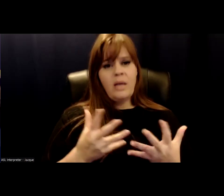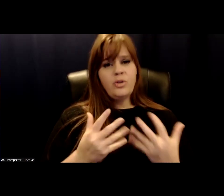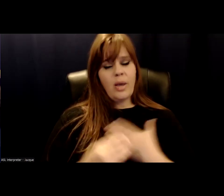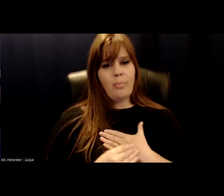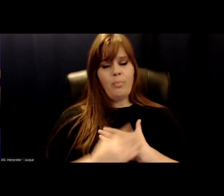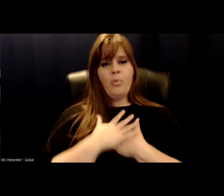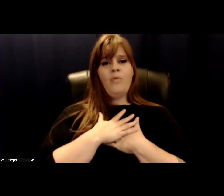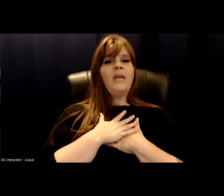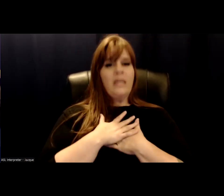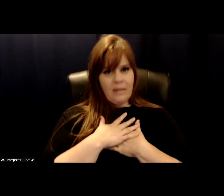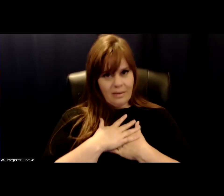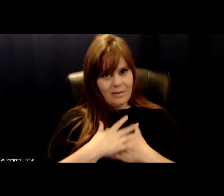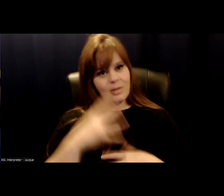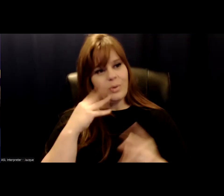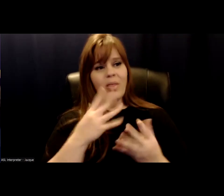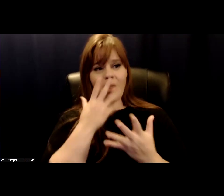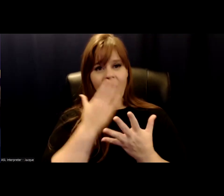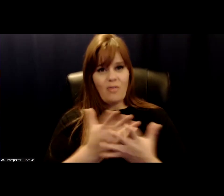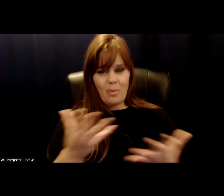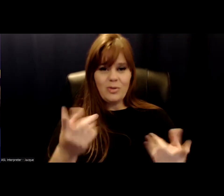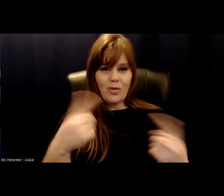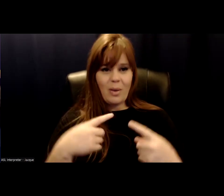experience. Thank you very much for coming.